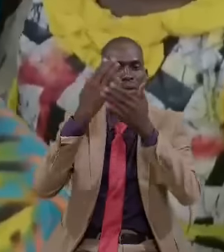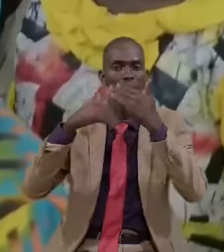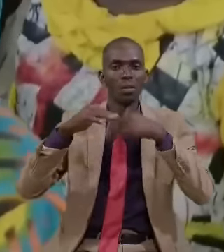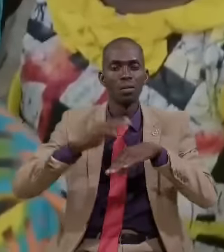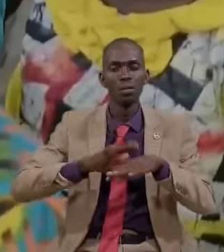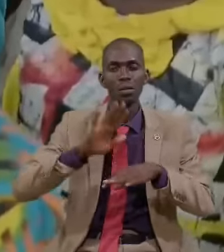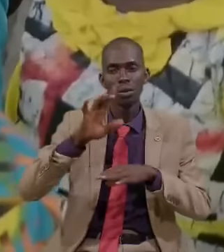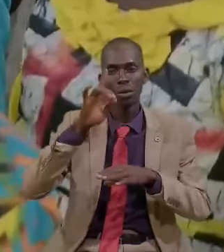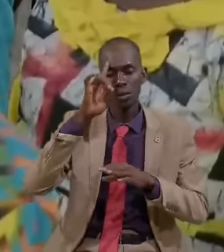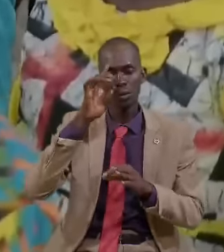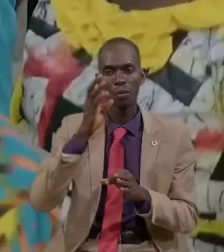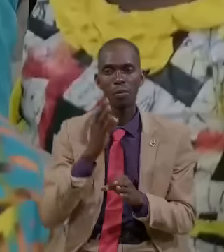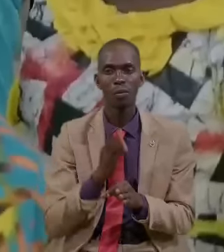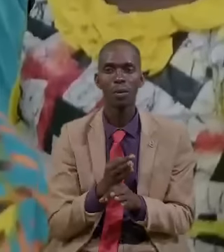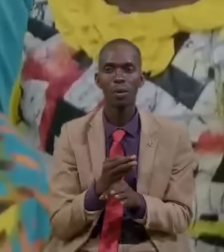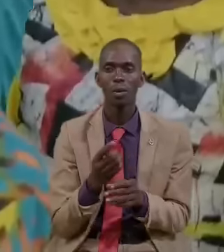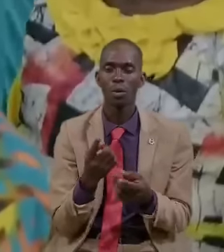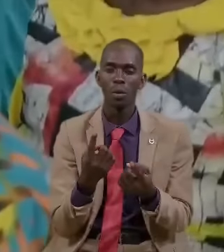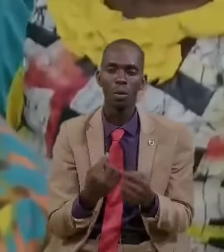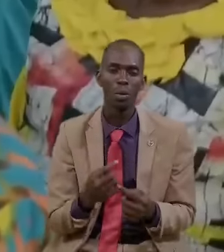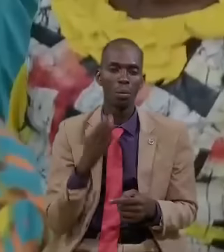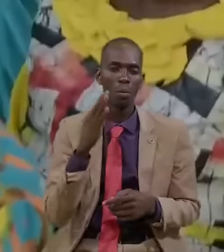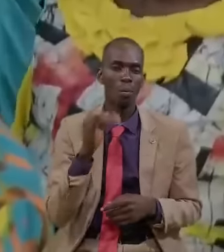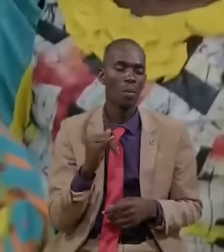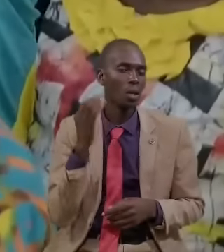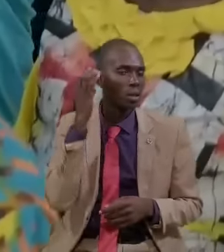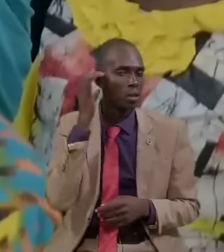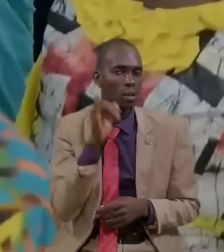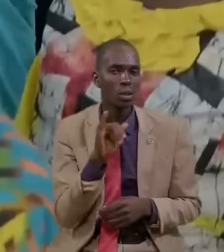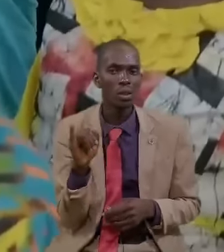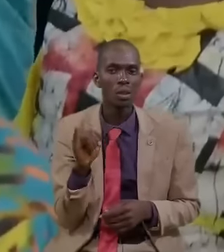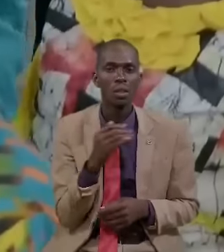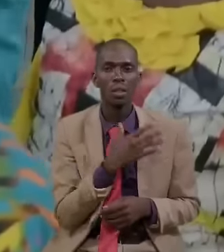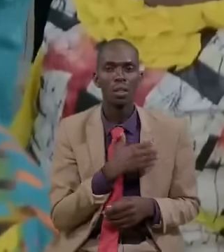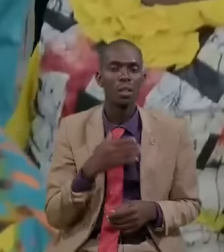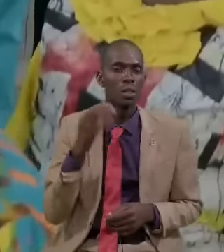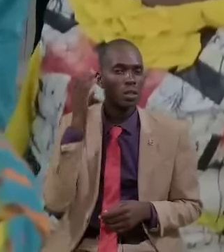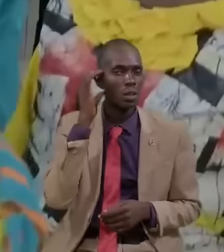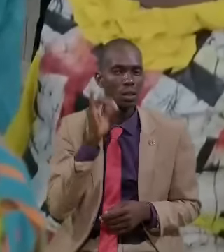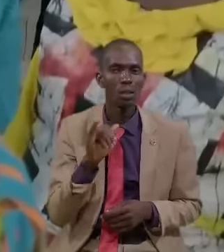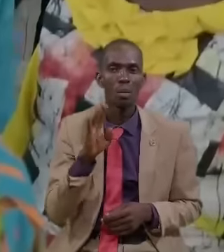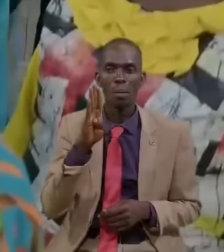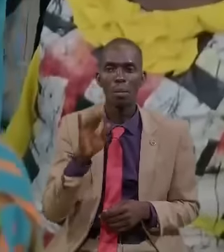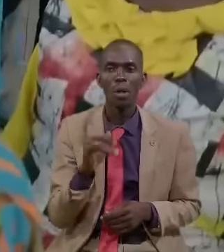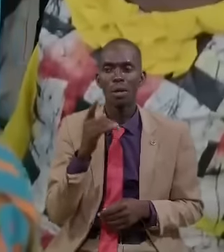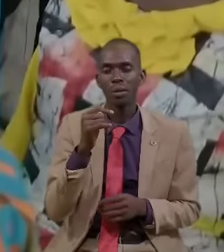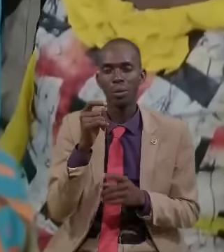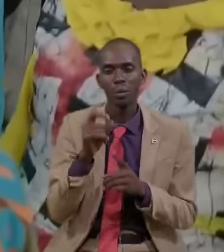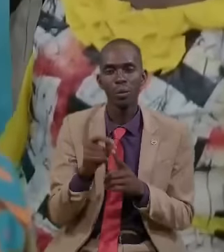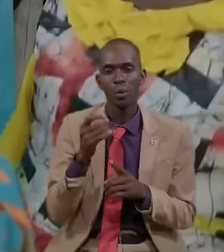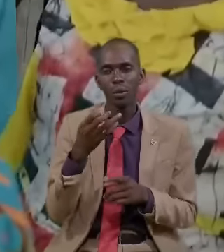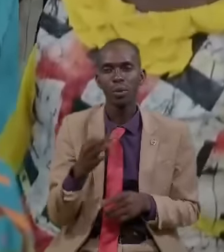comes by hearing, and hearing by the word of God.